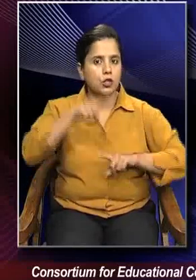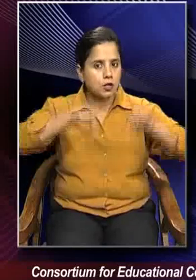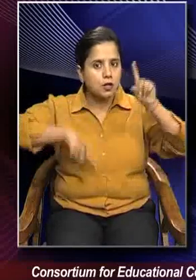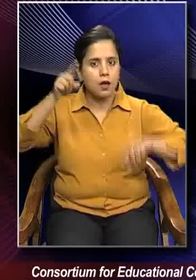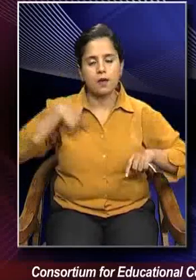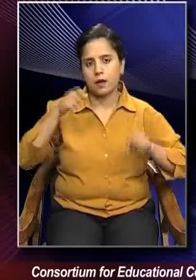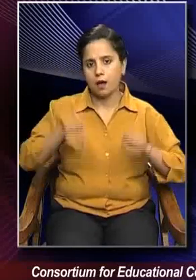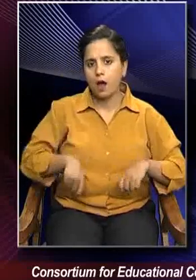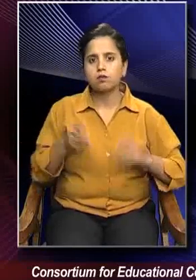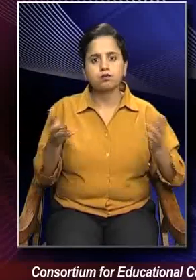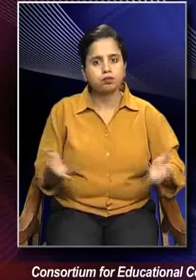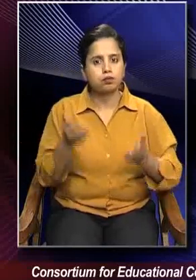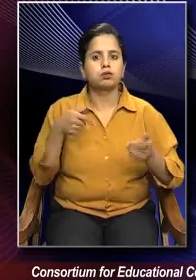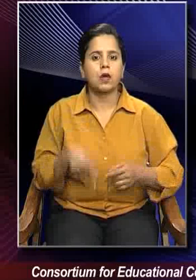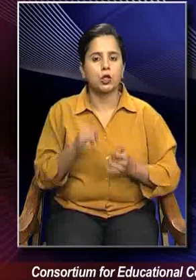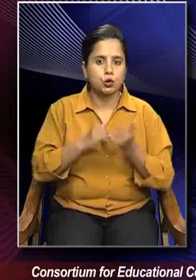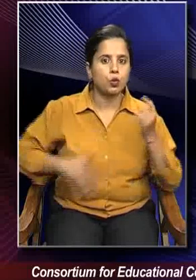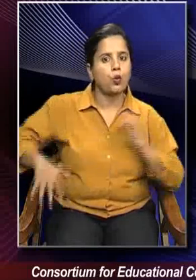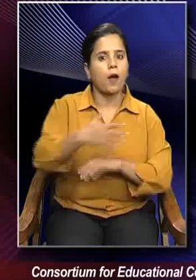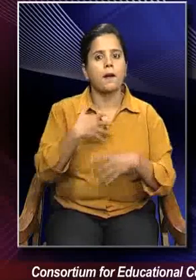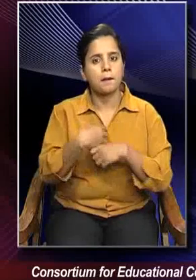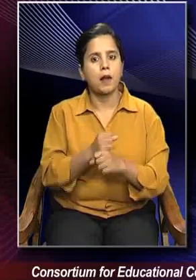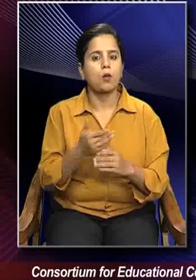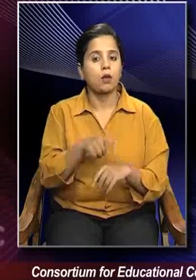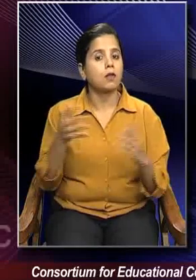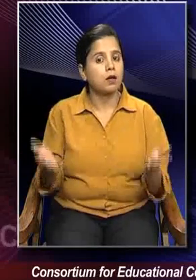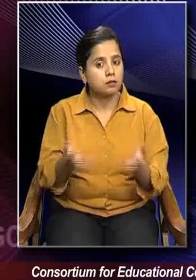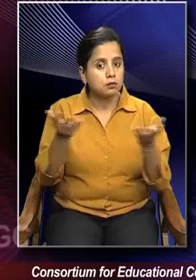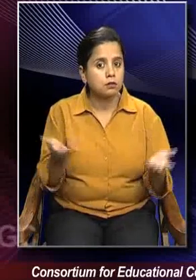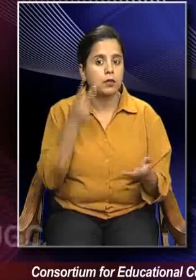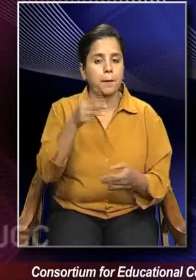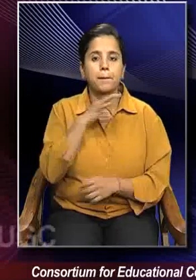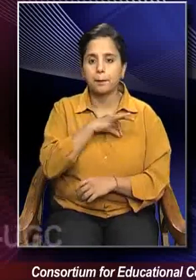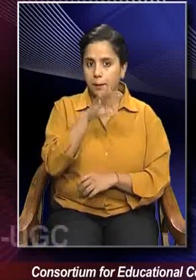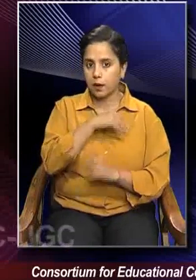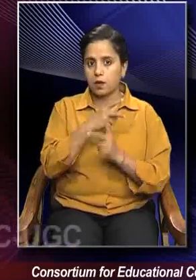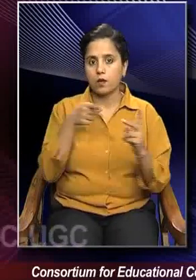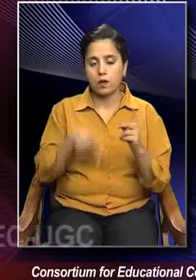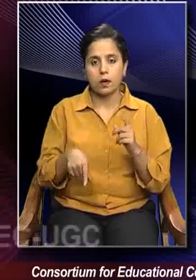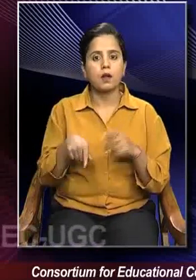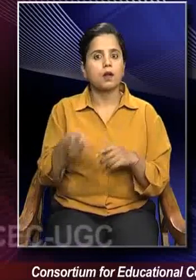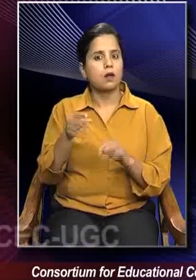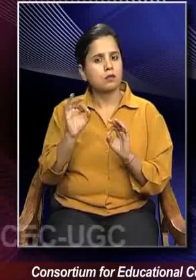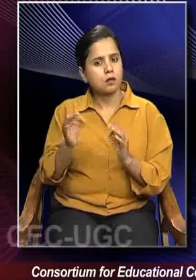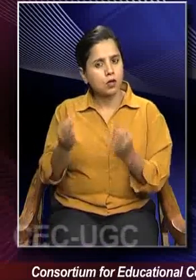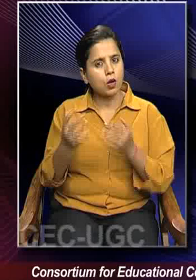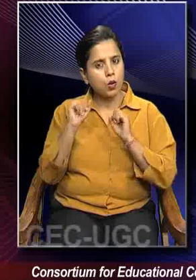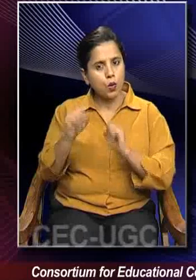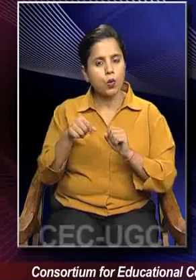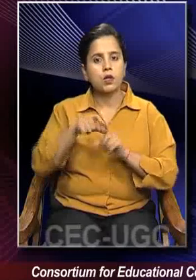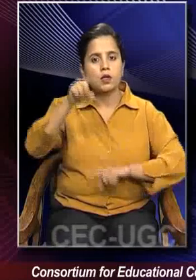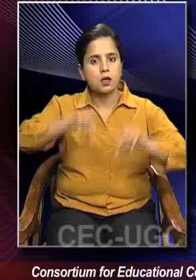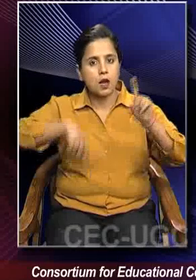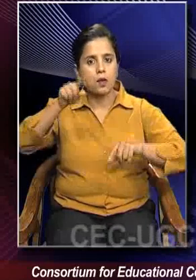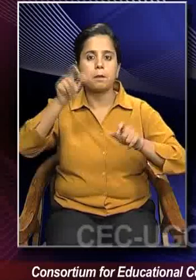can foster a society that appreciates and benefits from the richness of its diverse